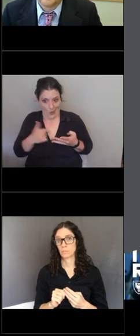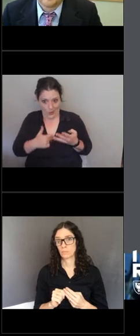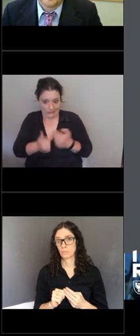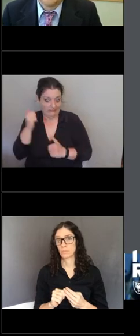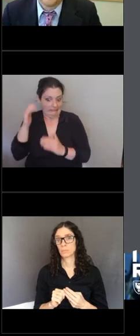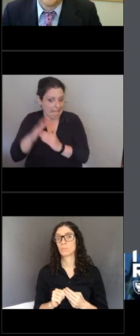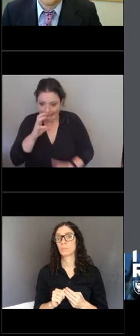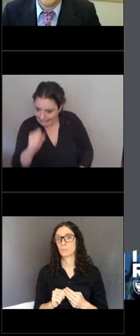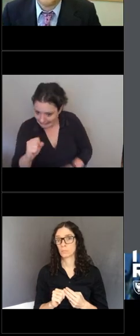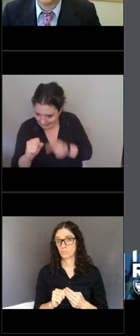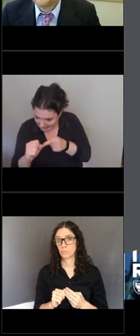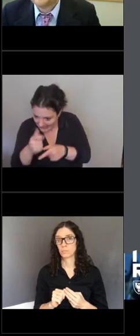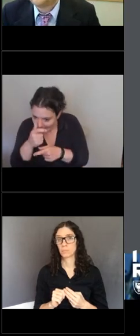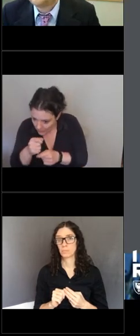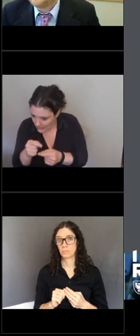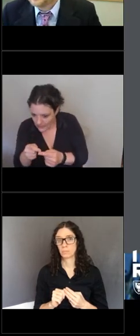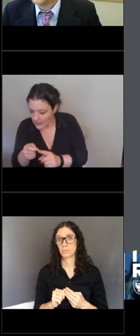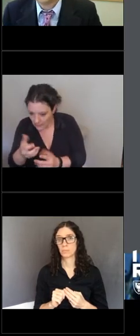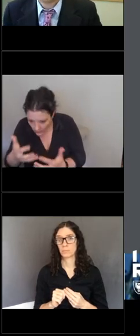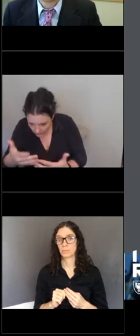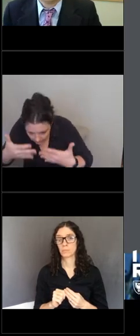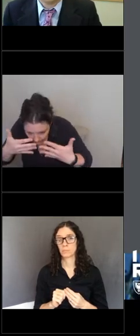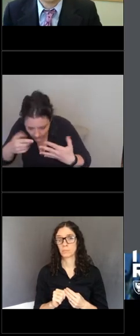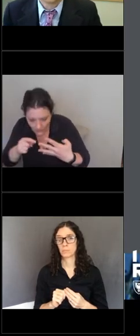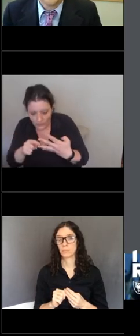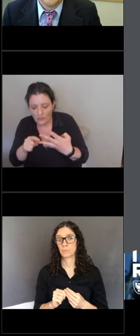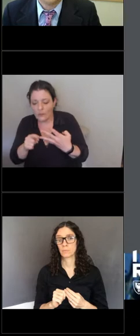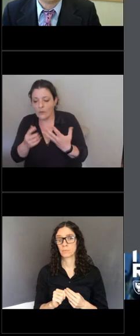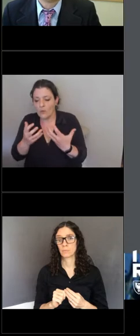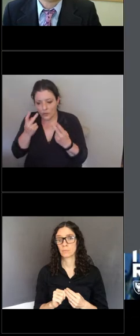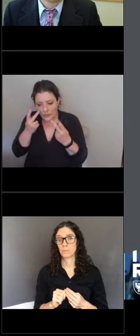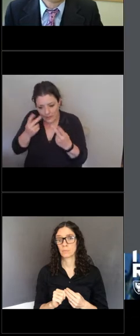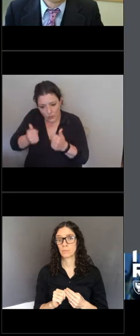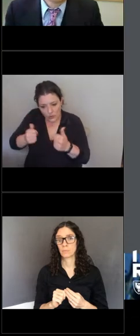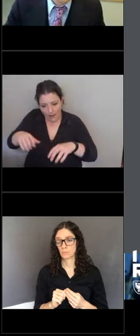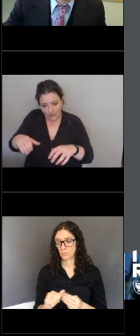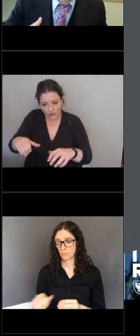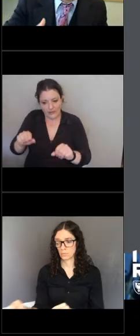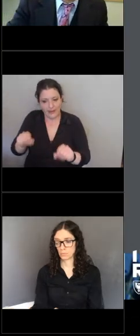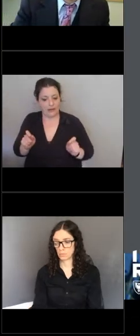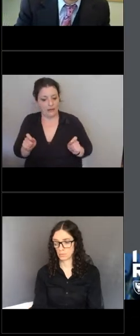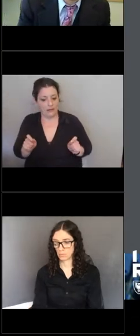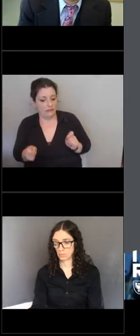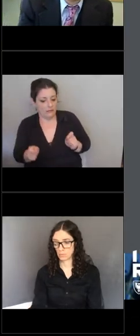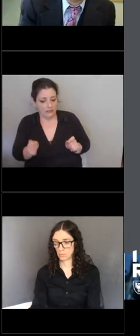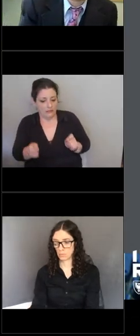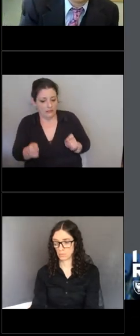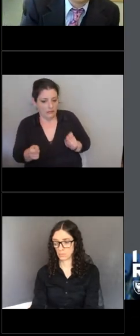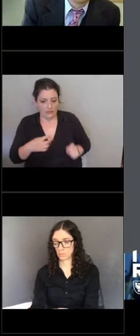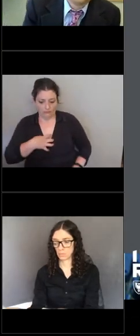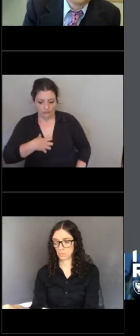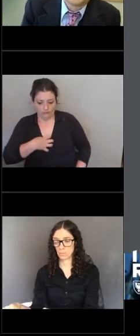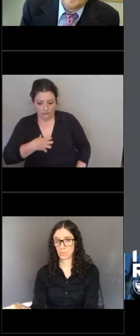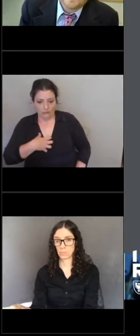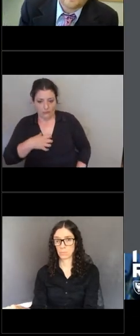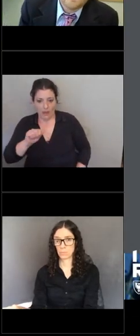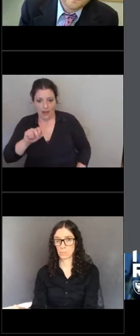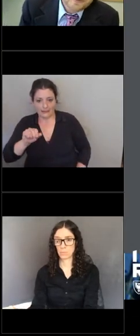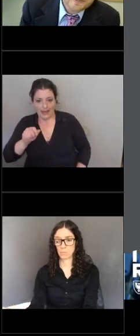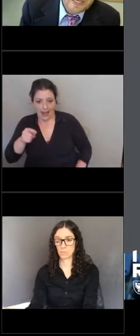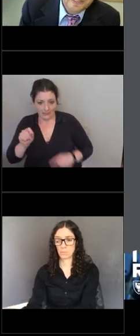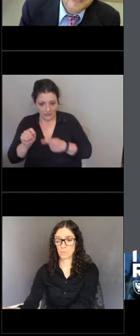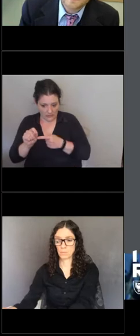dealing with both adaptative measures, so on the ground physical actions, as well as